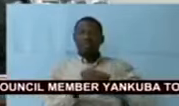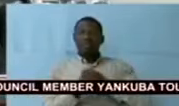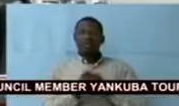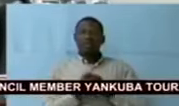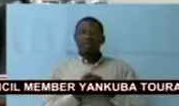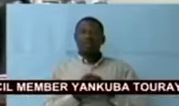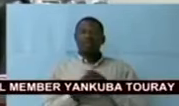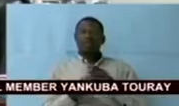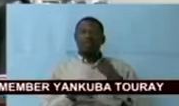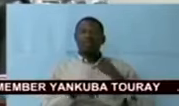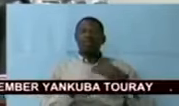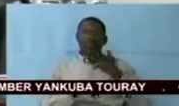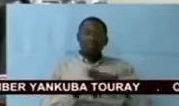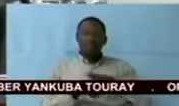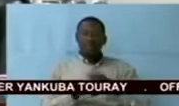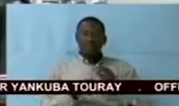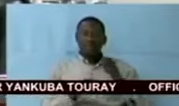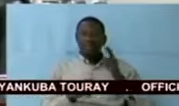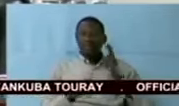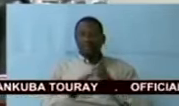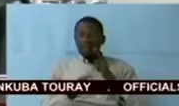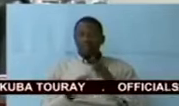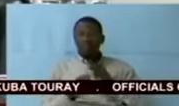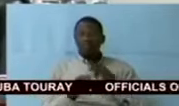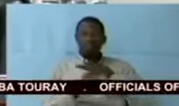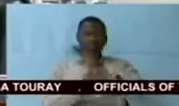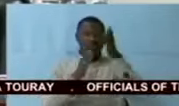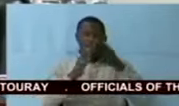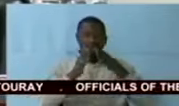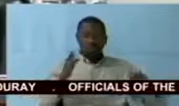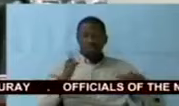But due to the speed of the truck, it